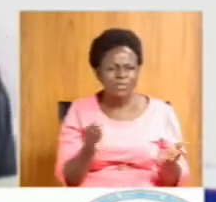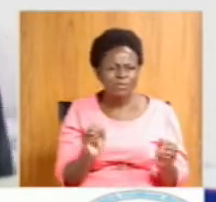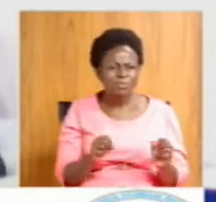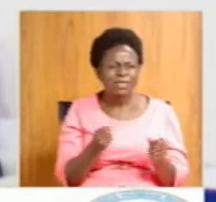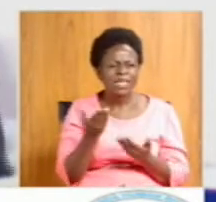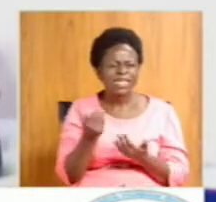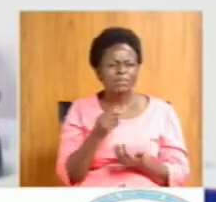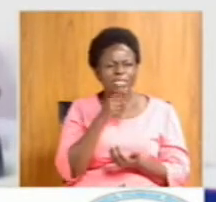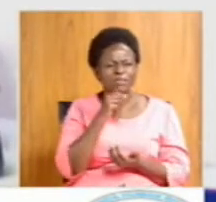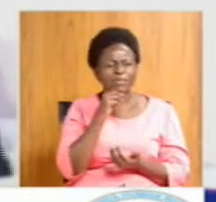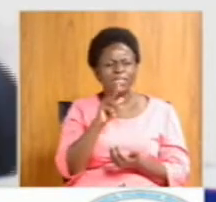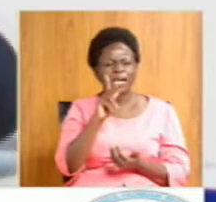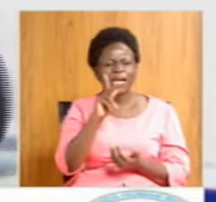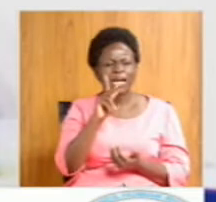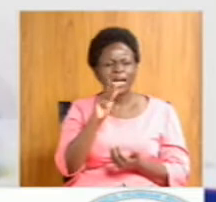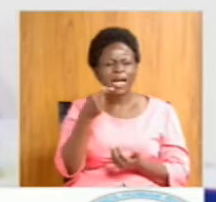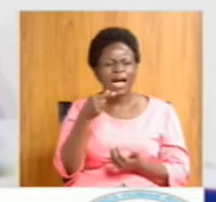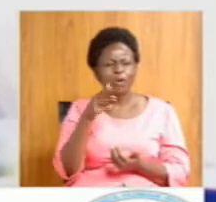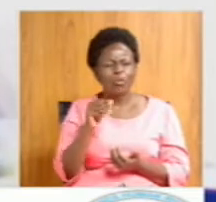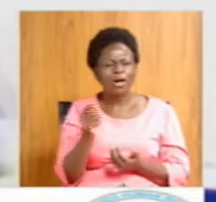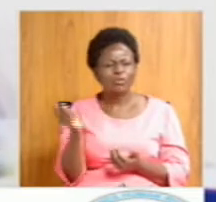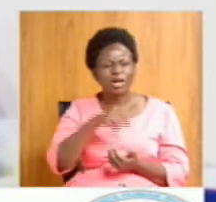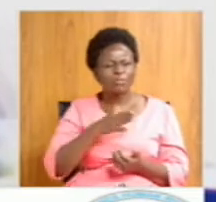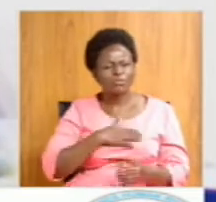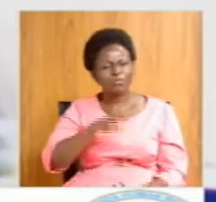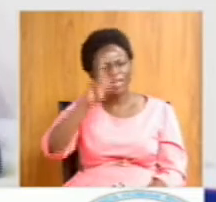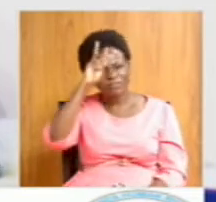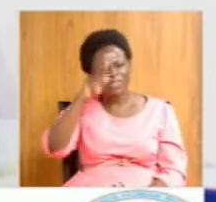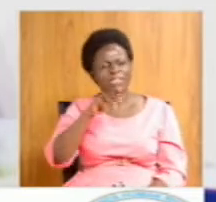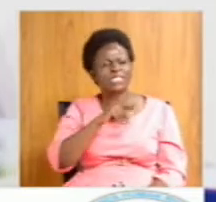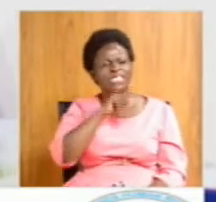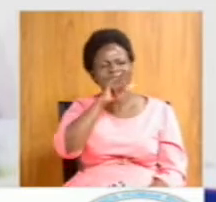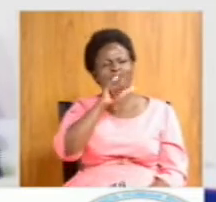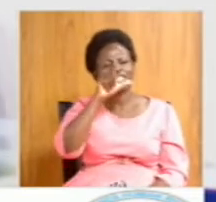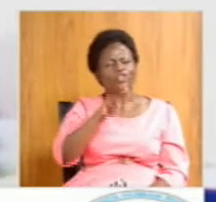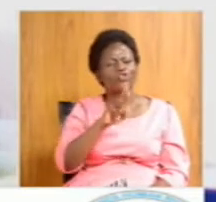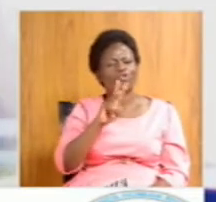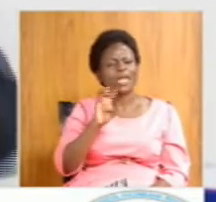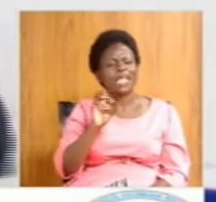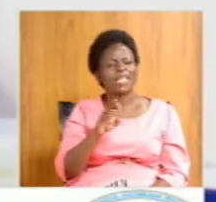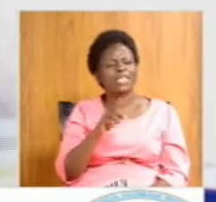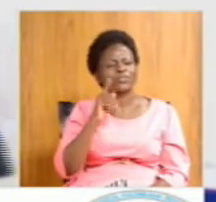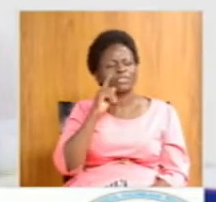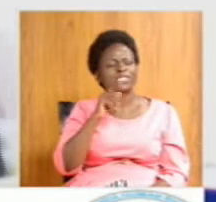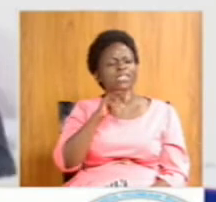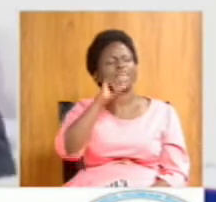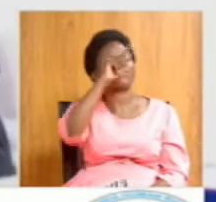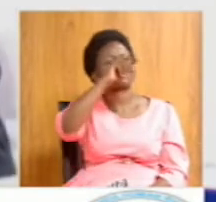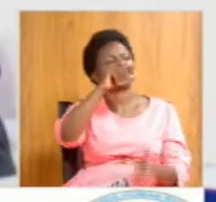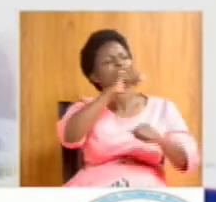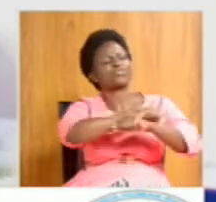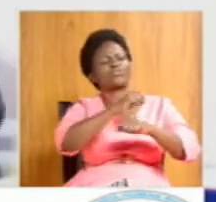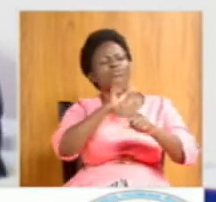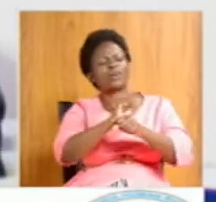expect Mr. Kawa to come to my village in where to see how school is